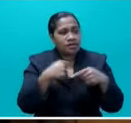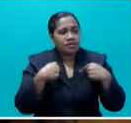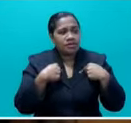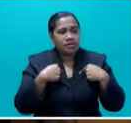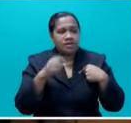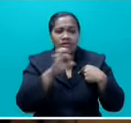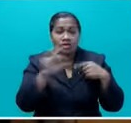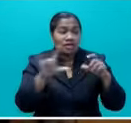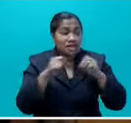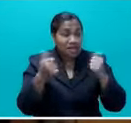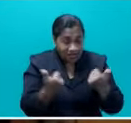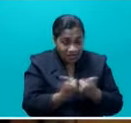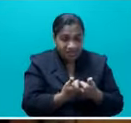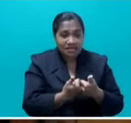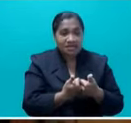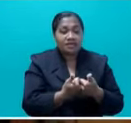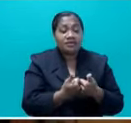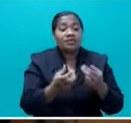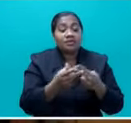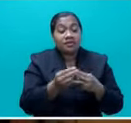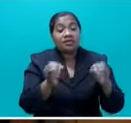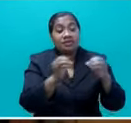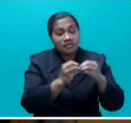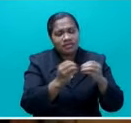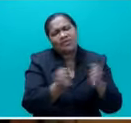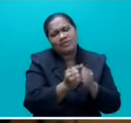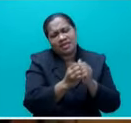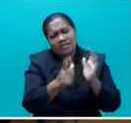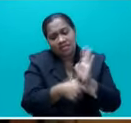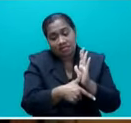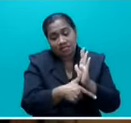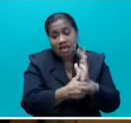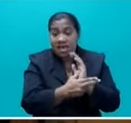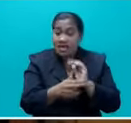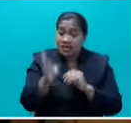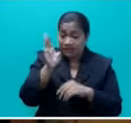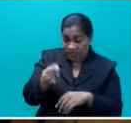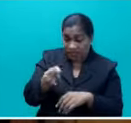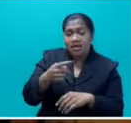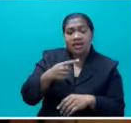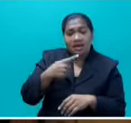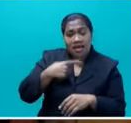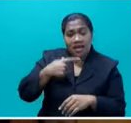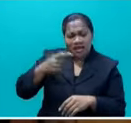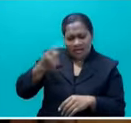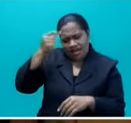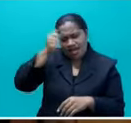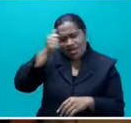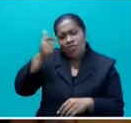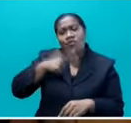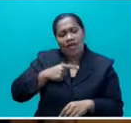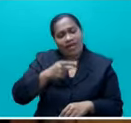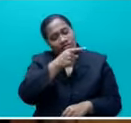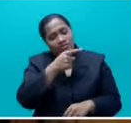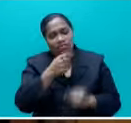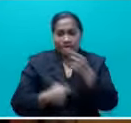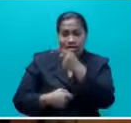occasions, publicly in this Parliament. And for him, I know why he's saying that. I know why he's saying that.